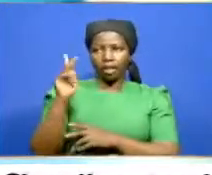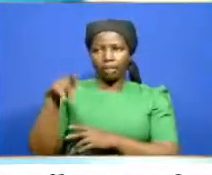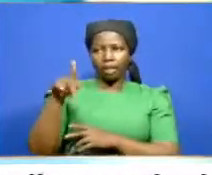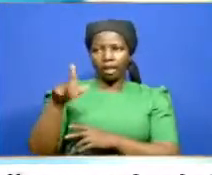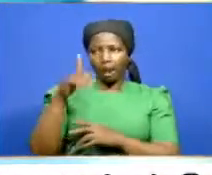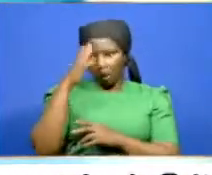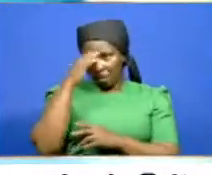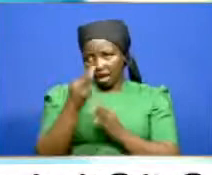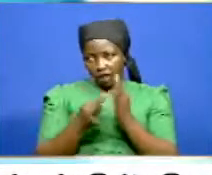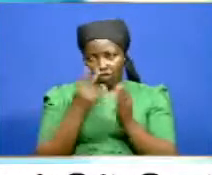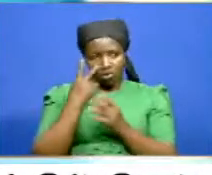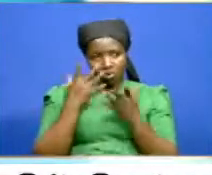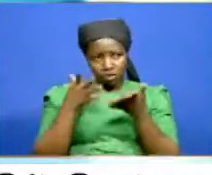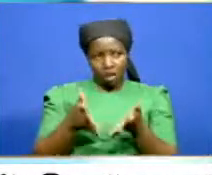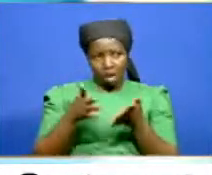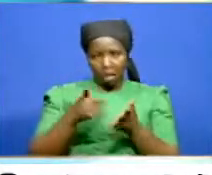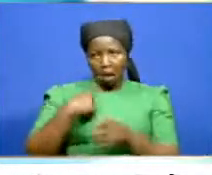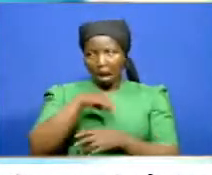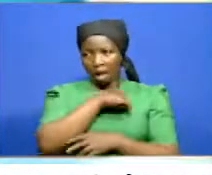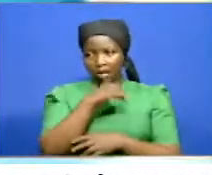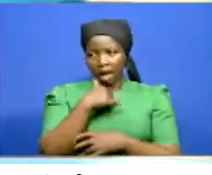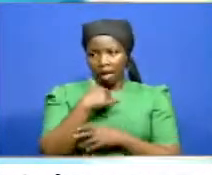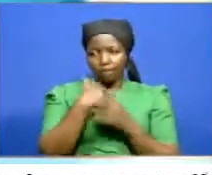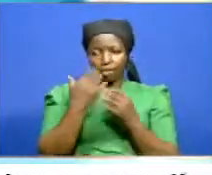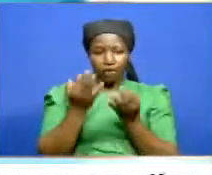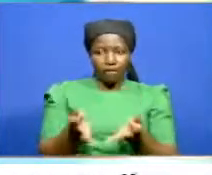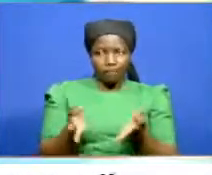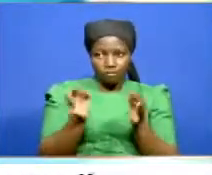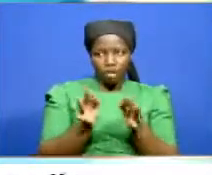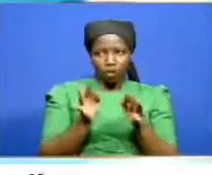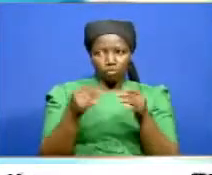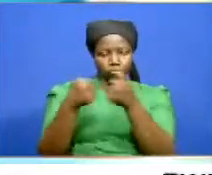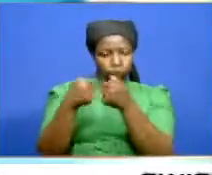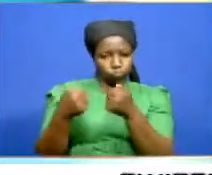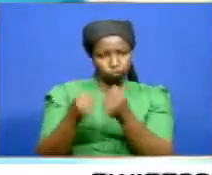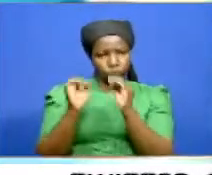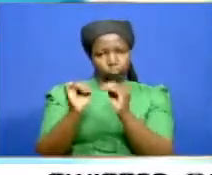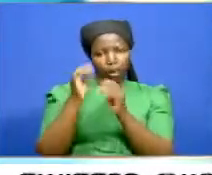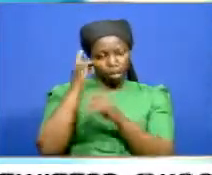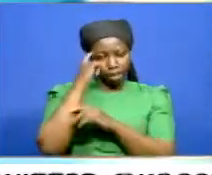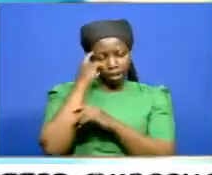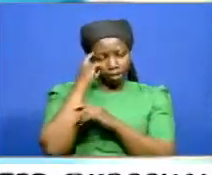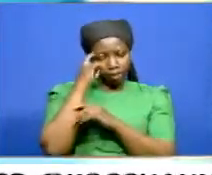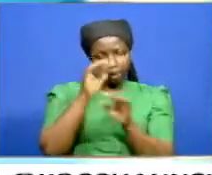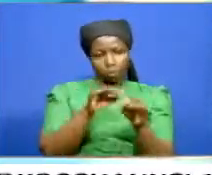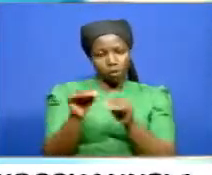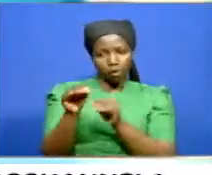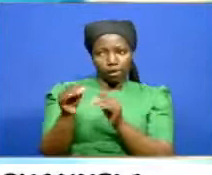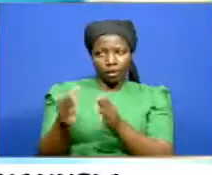mean, we don't really have like an official match ball. And we are thinking going that way. And